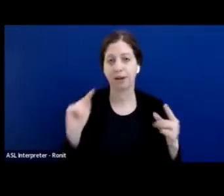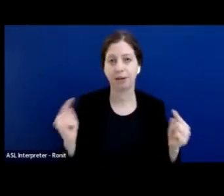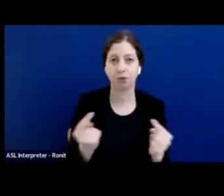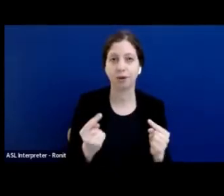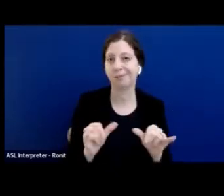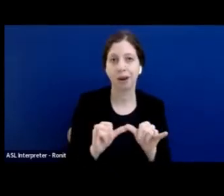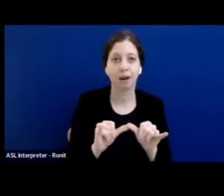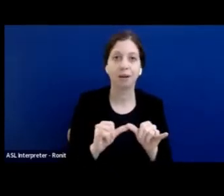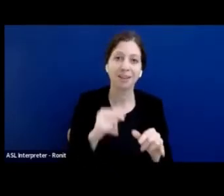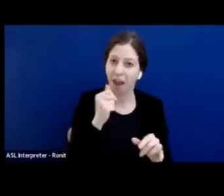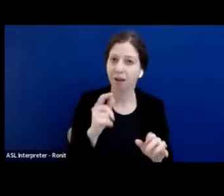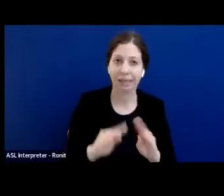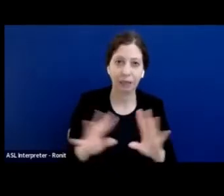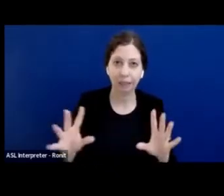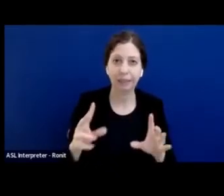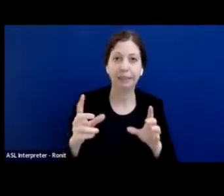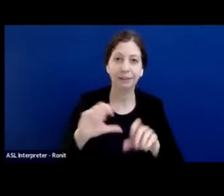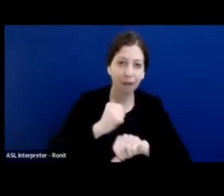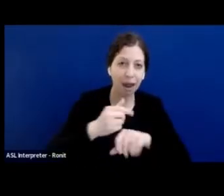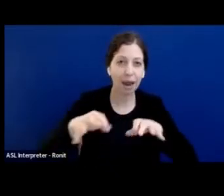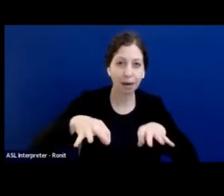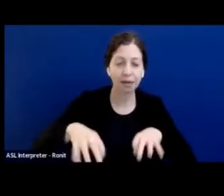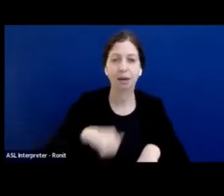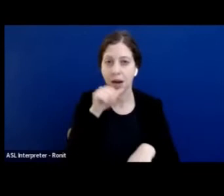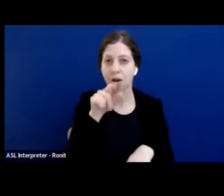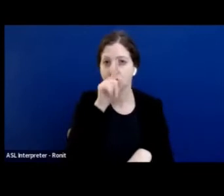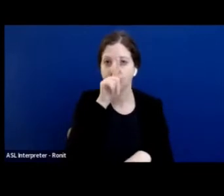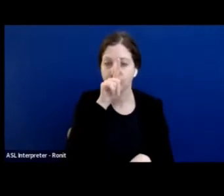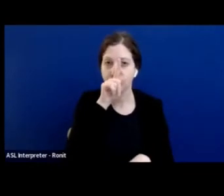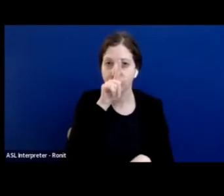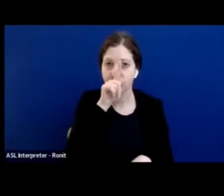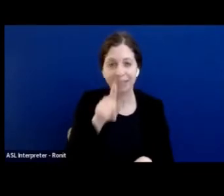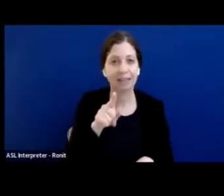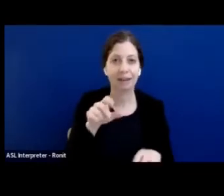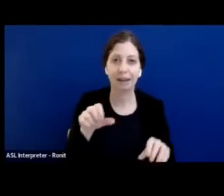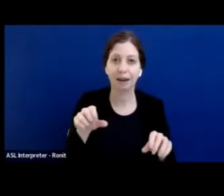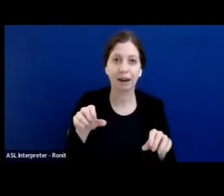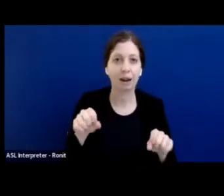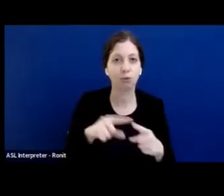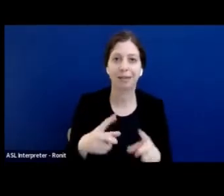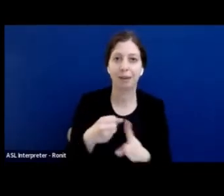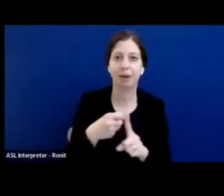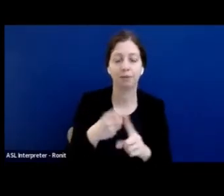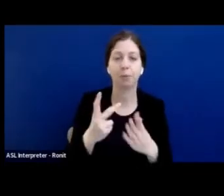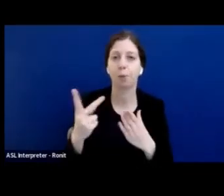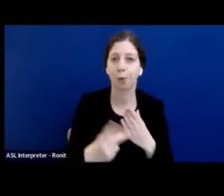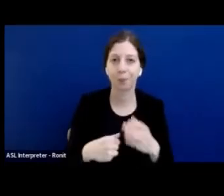aren't necessarily clearly defined, aren't realistic, or aren't really able to be impacted by the programs.